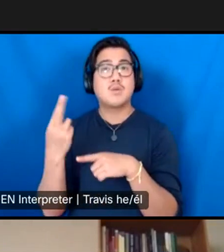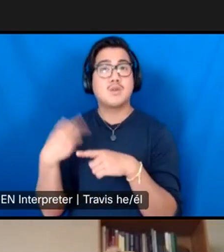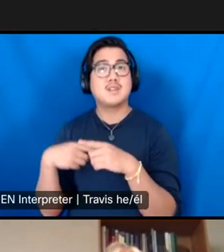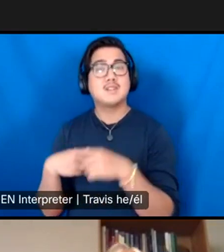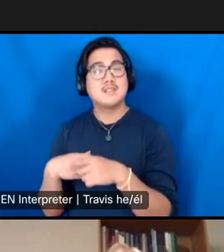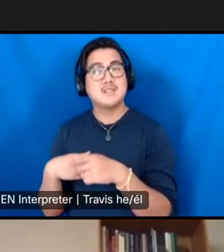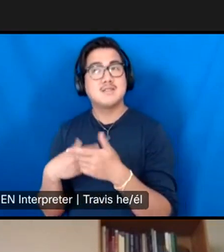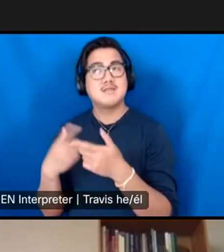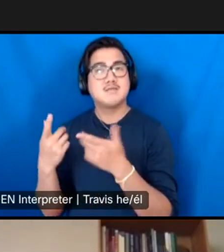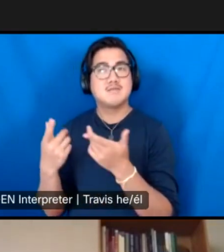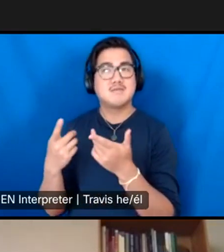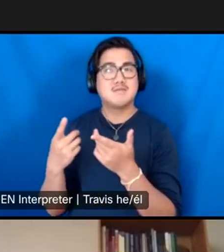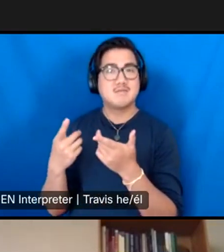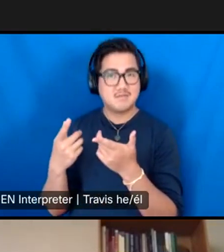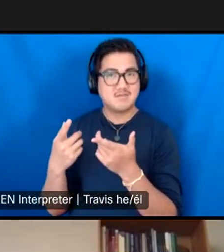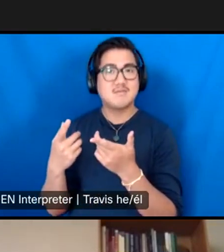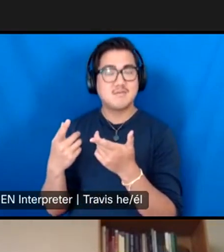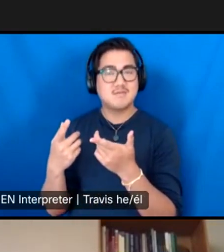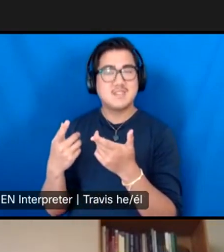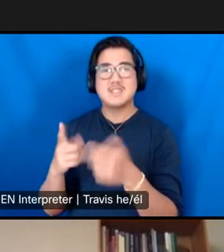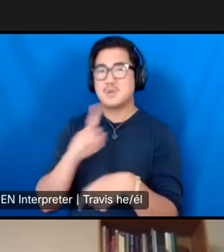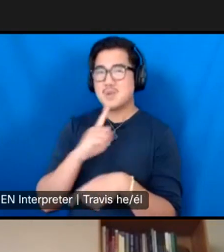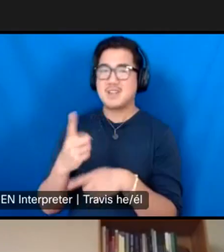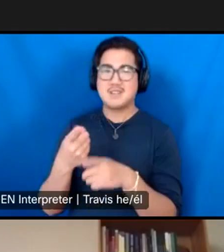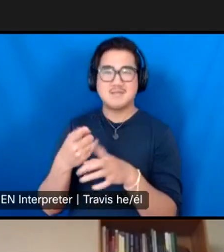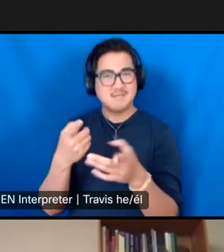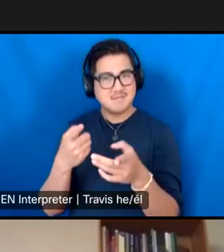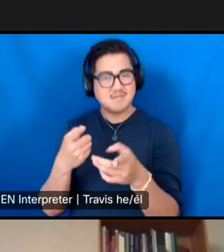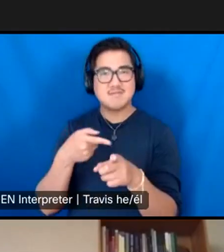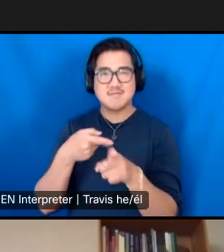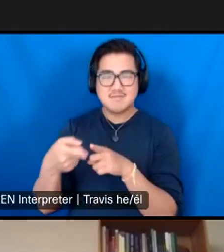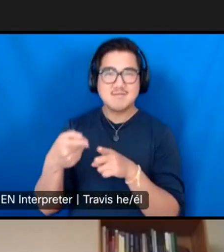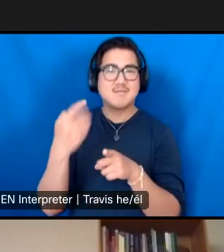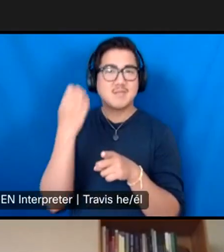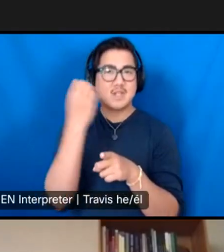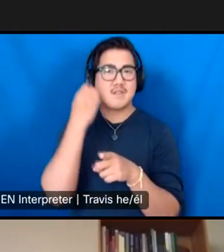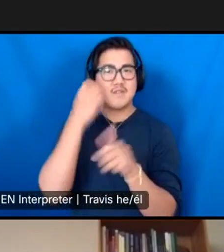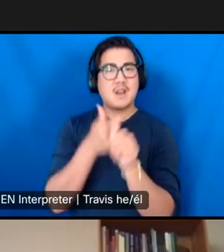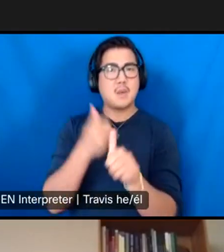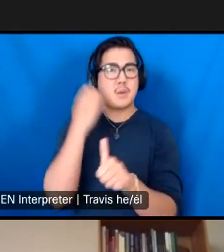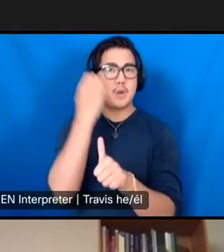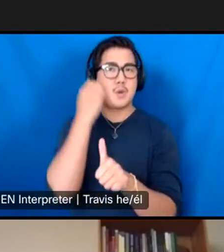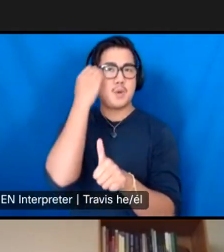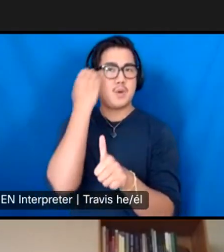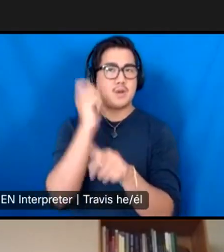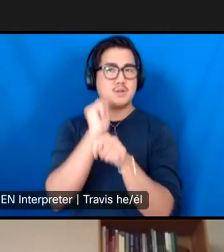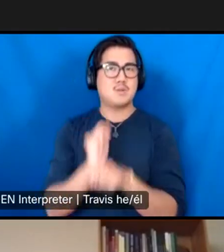culturally specific or culturally responsive. hmm I think one Oh, to sorry. So start. that was my